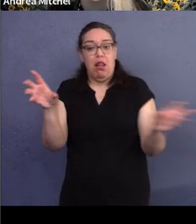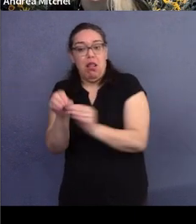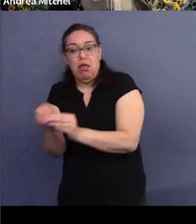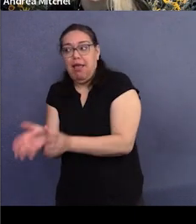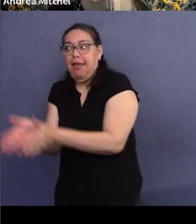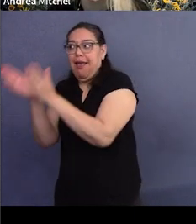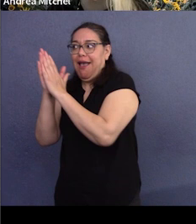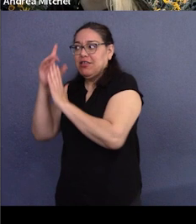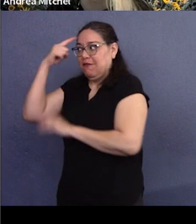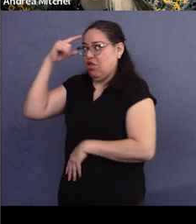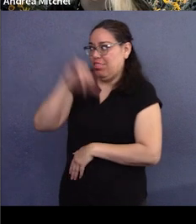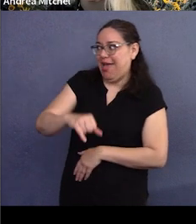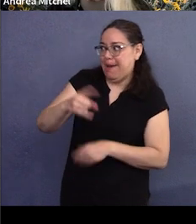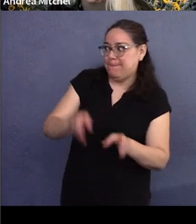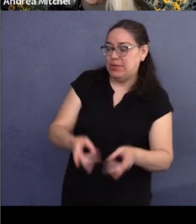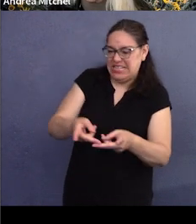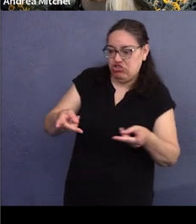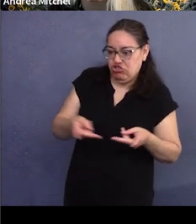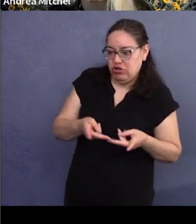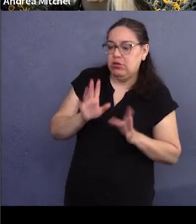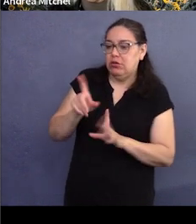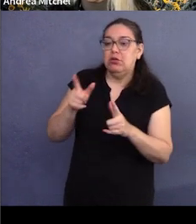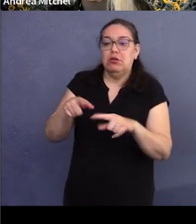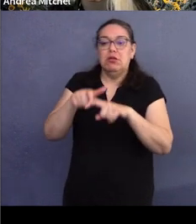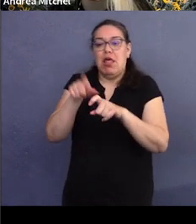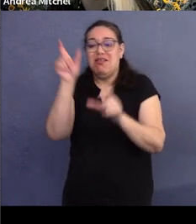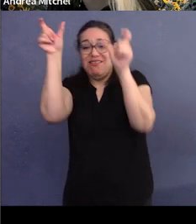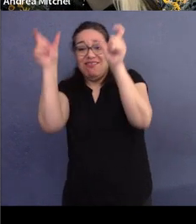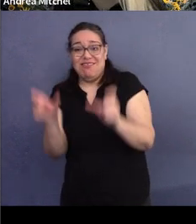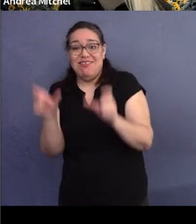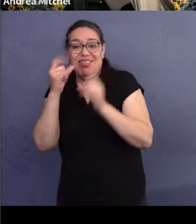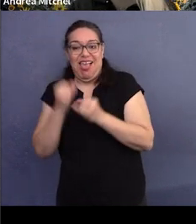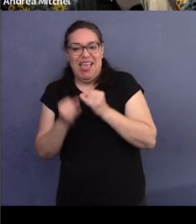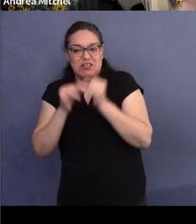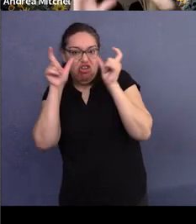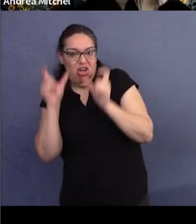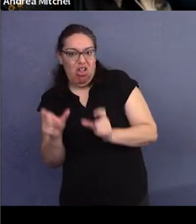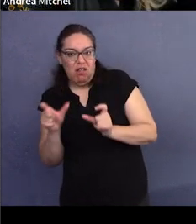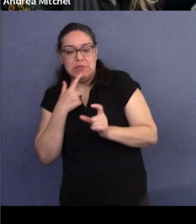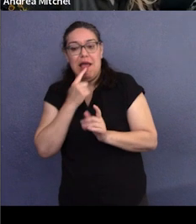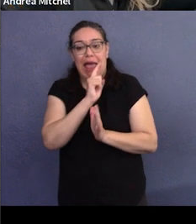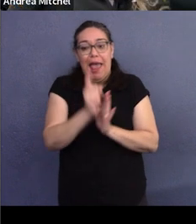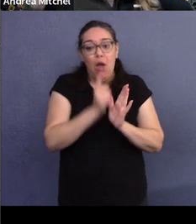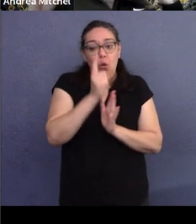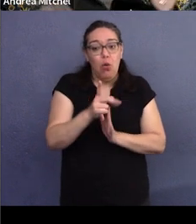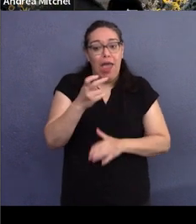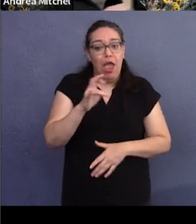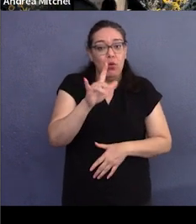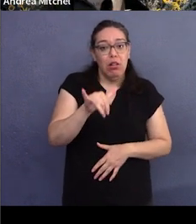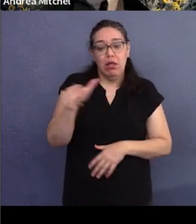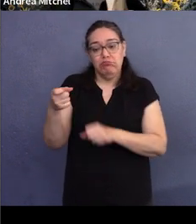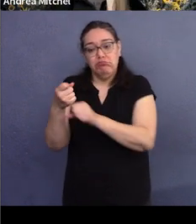that person. Let me explain this little hourly and annual. So let's say